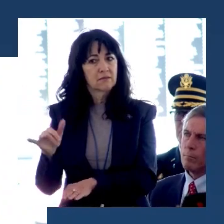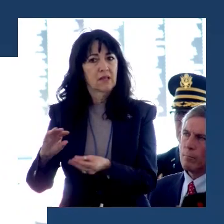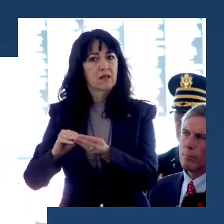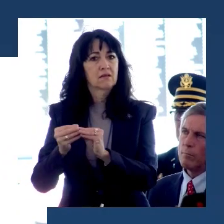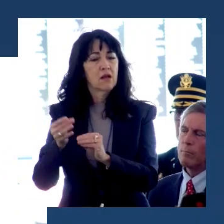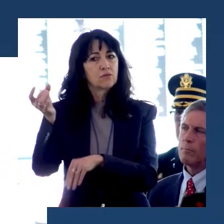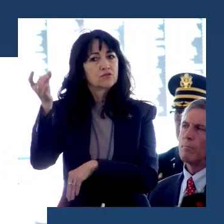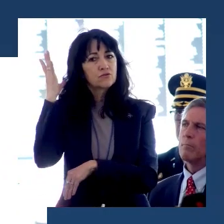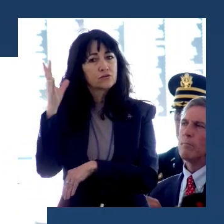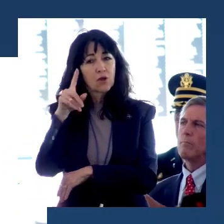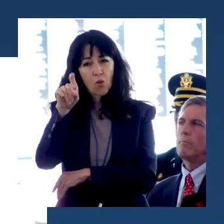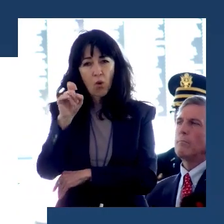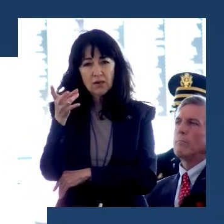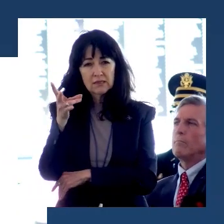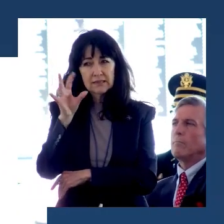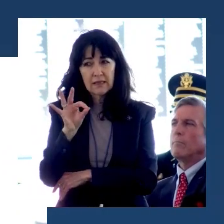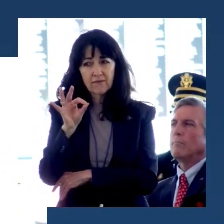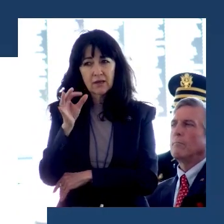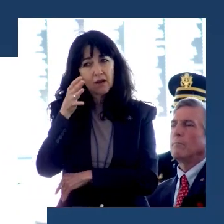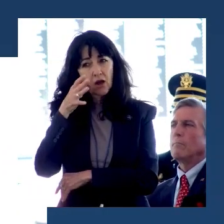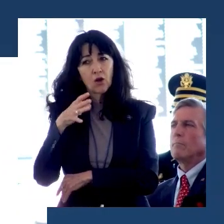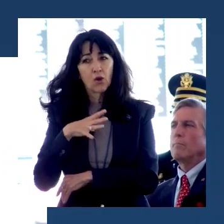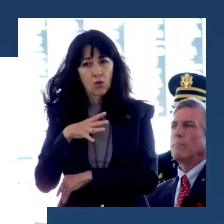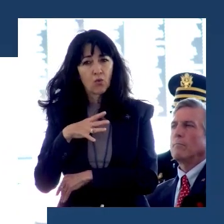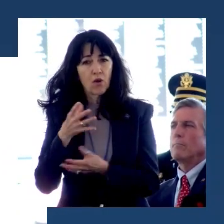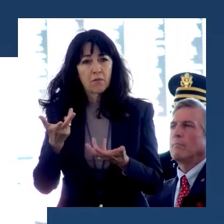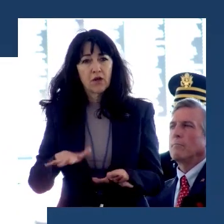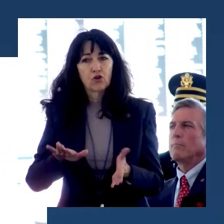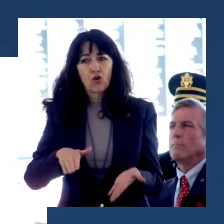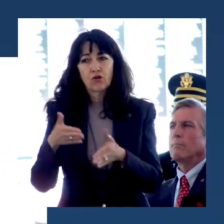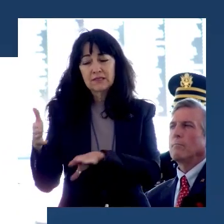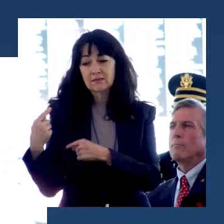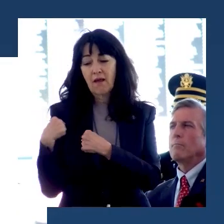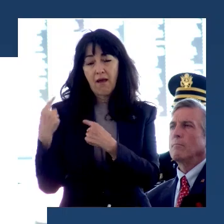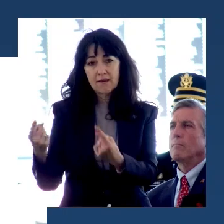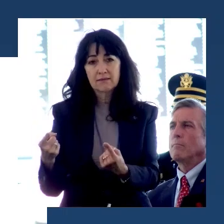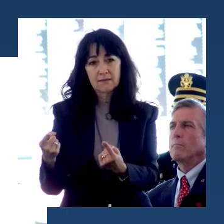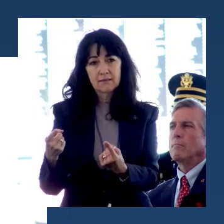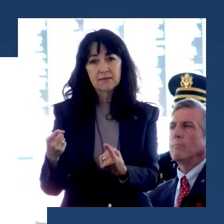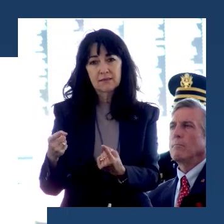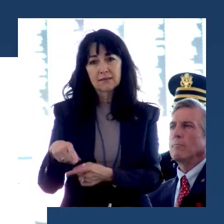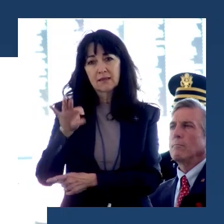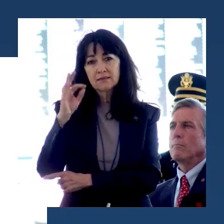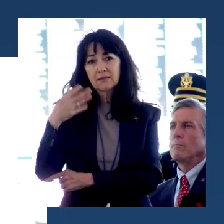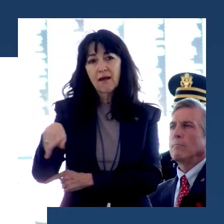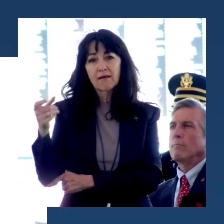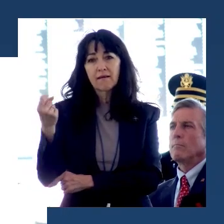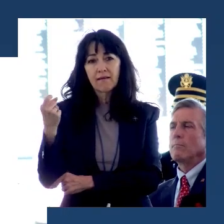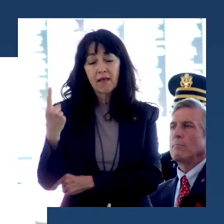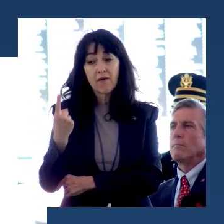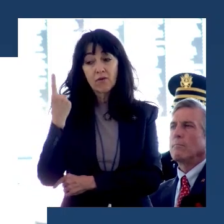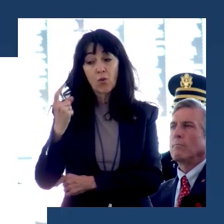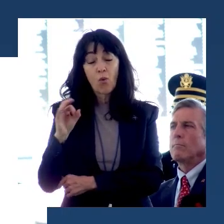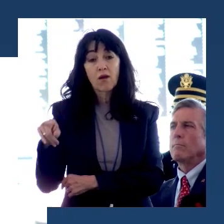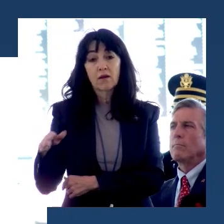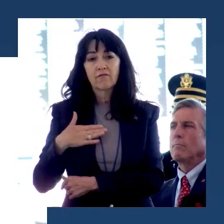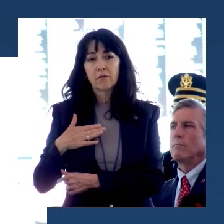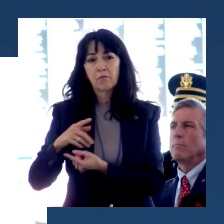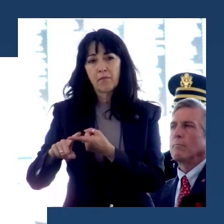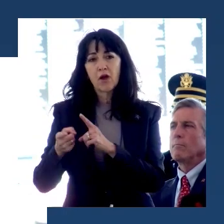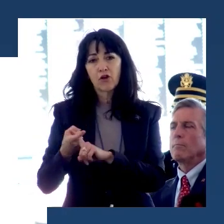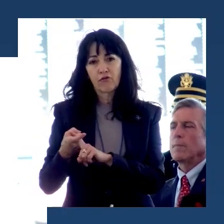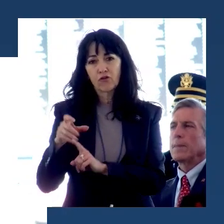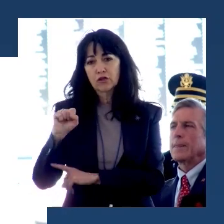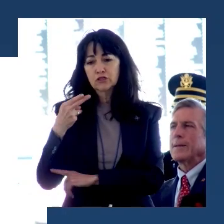179 women have died in combat zones since 9/11. One of those is my dear friend, another Chief Warrant Officer 5,